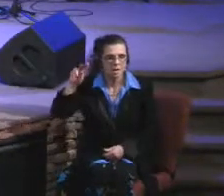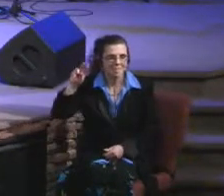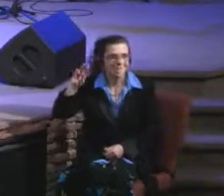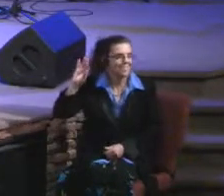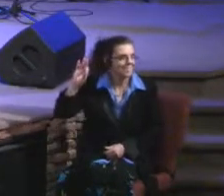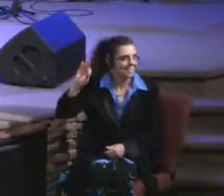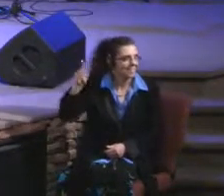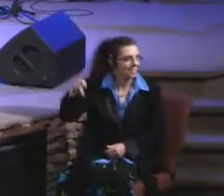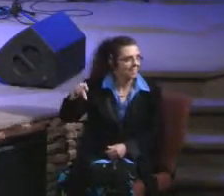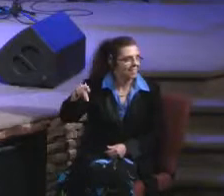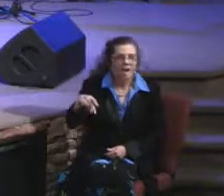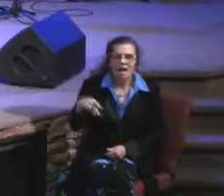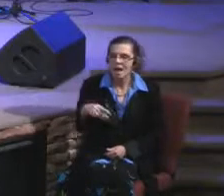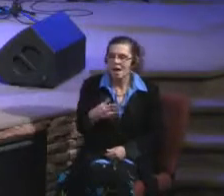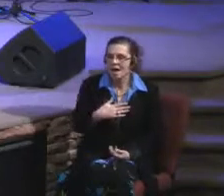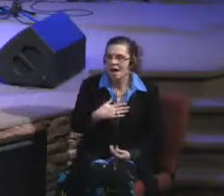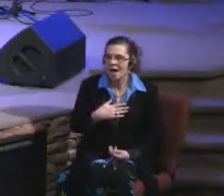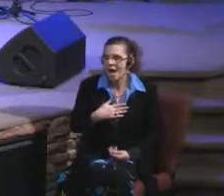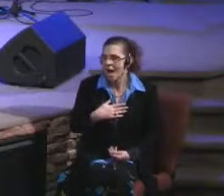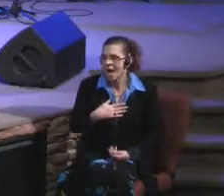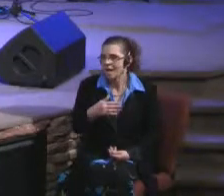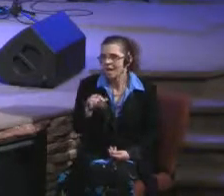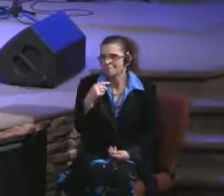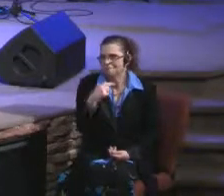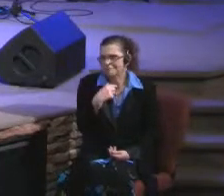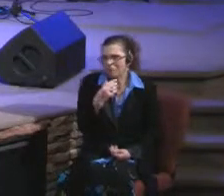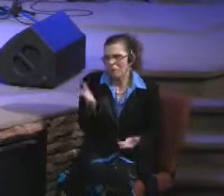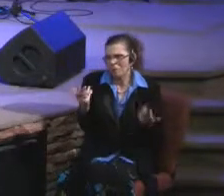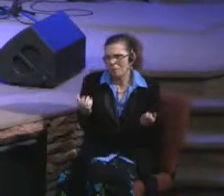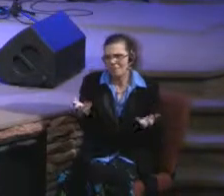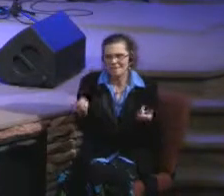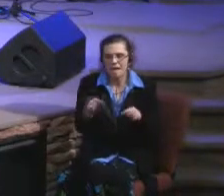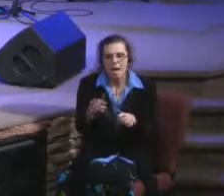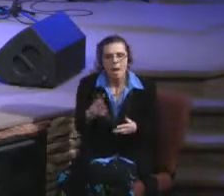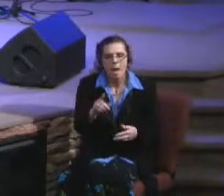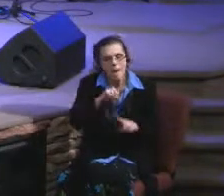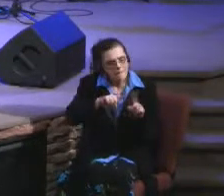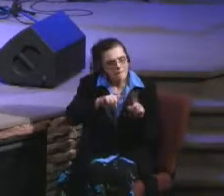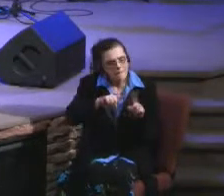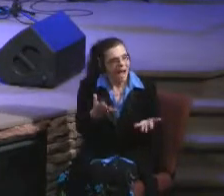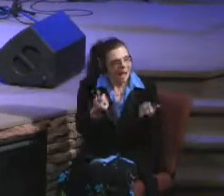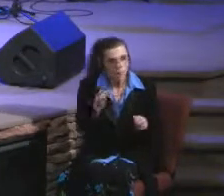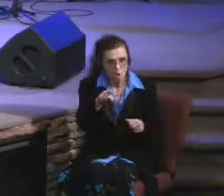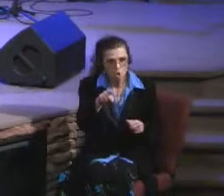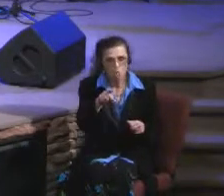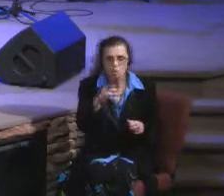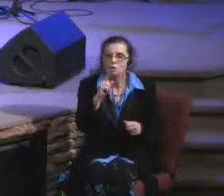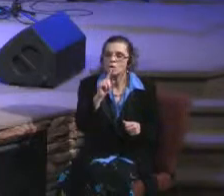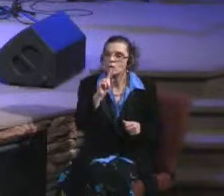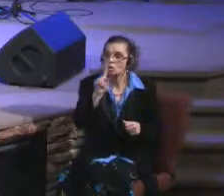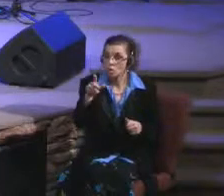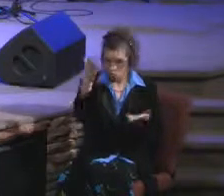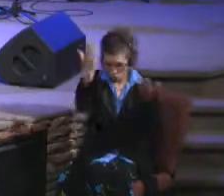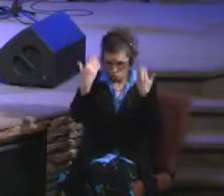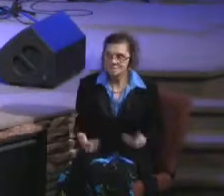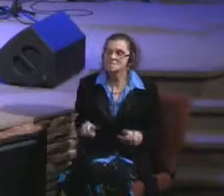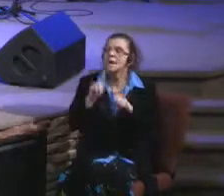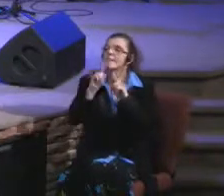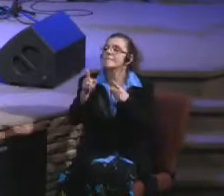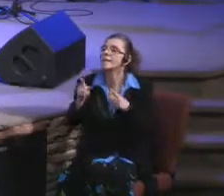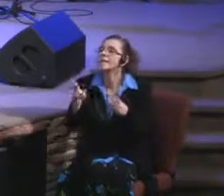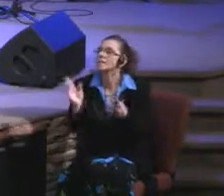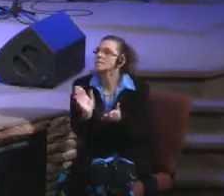out. I hope that never has to happen. But I want you to call yourself out.